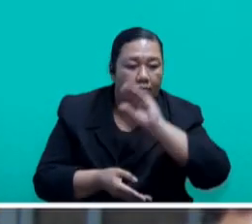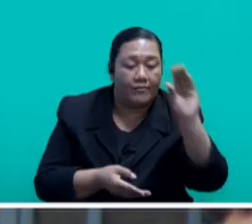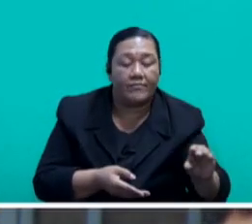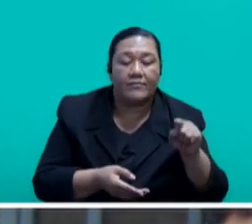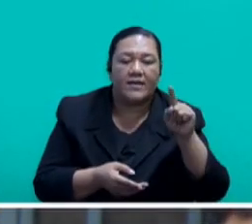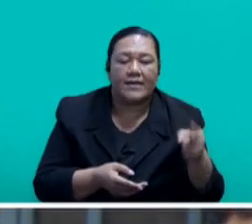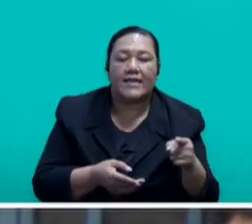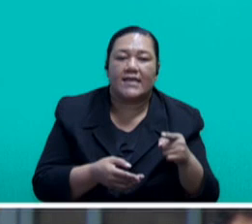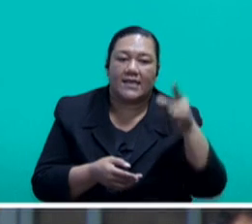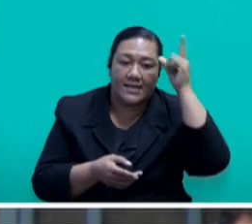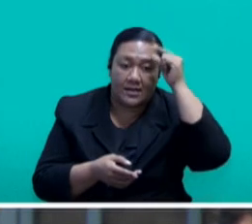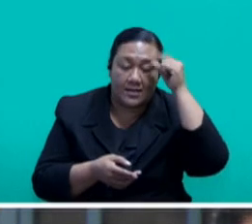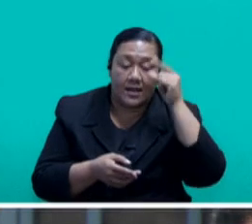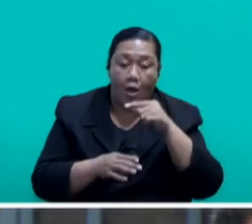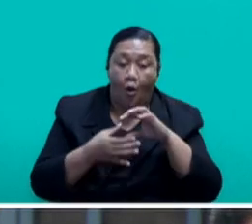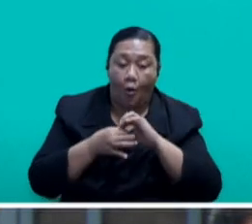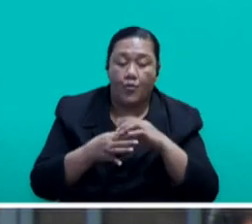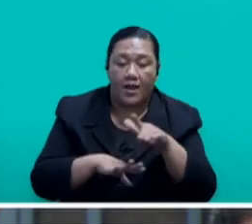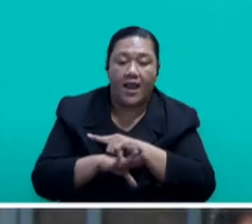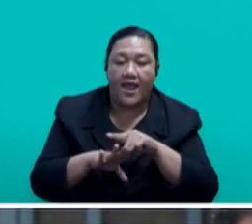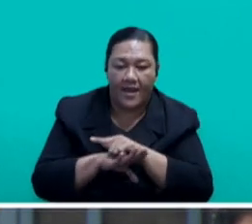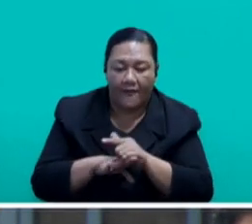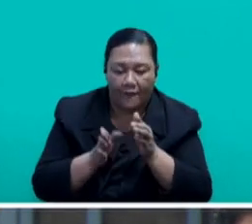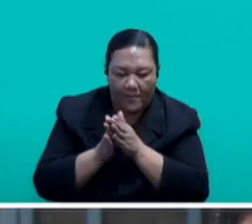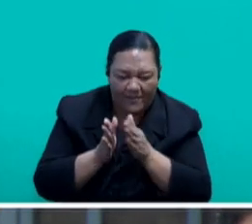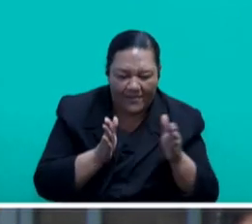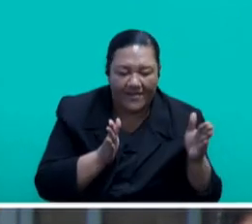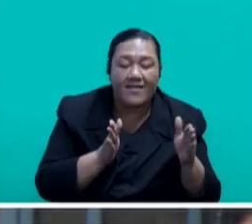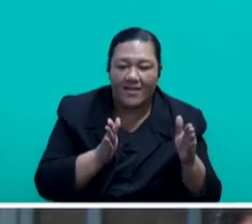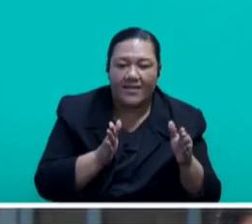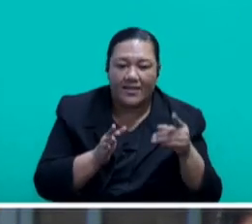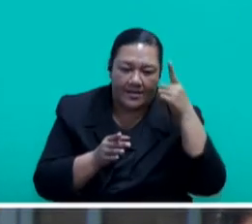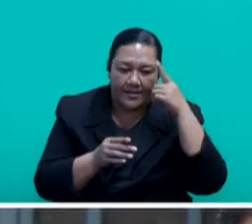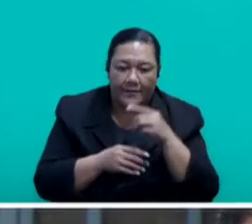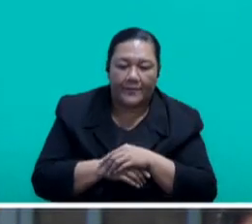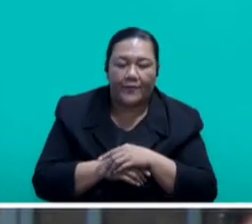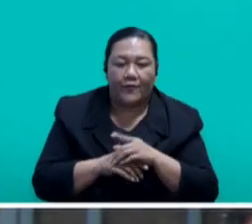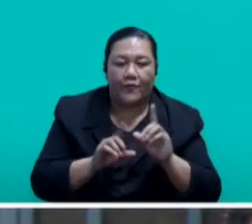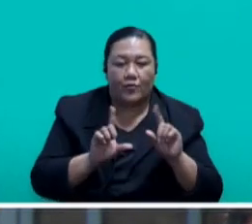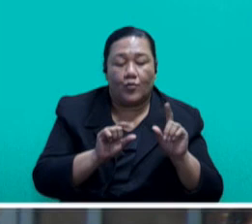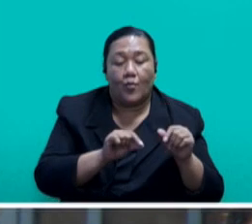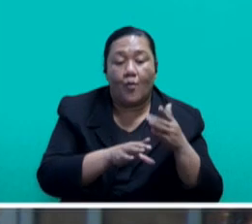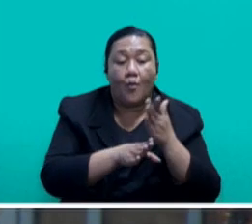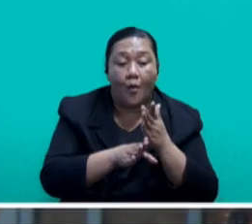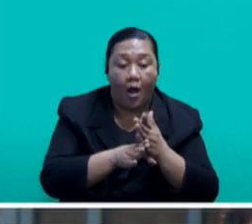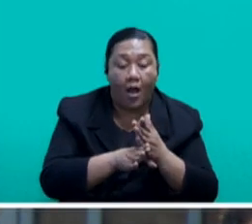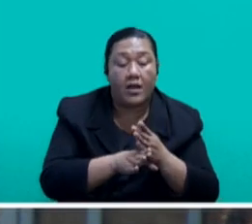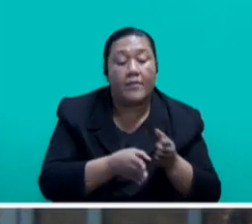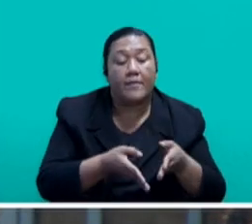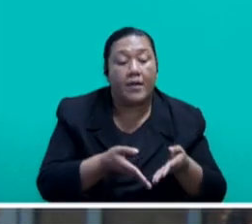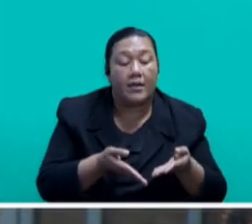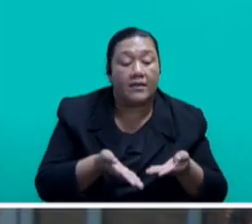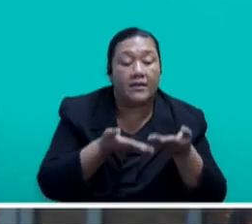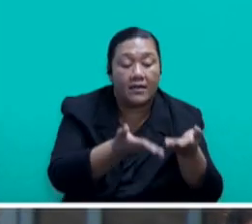scheme are just a few of the timely interventions that will enable our resource owners to capitalize on